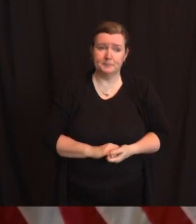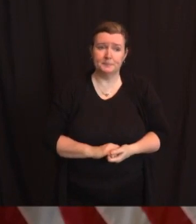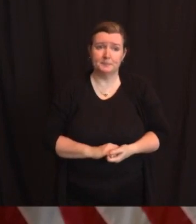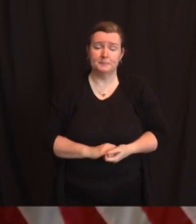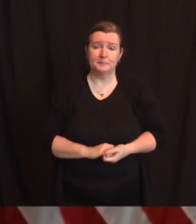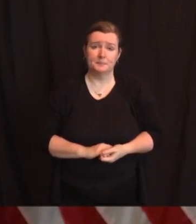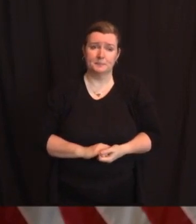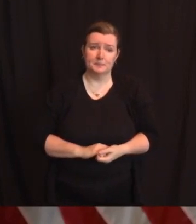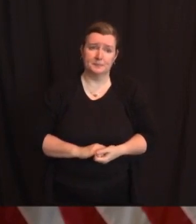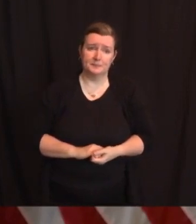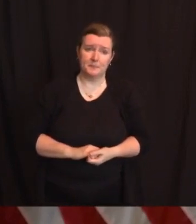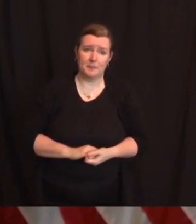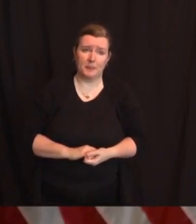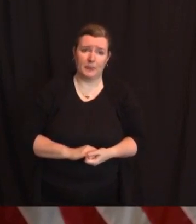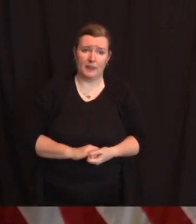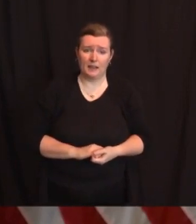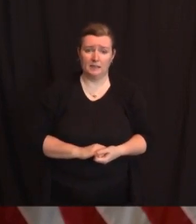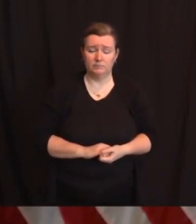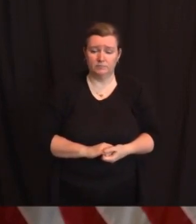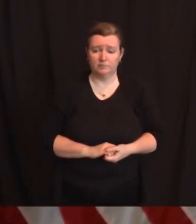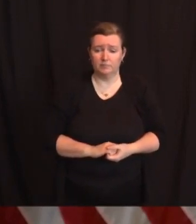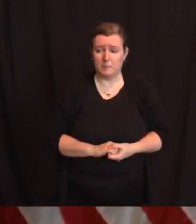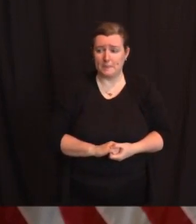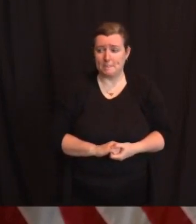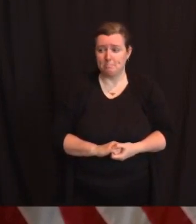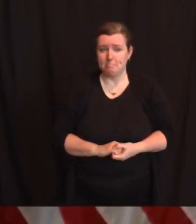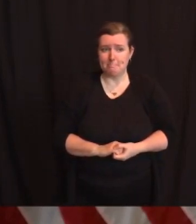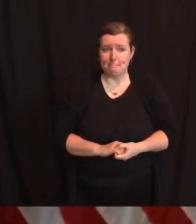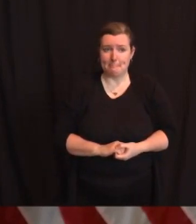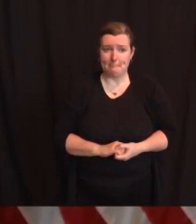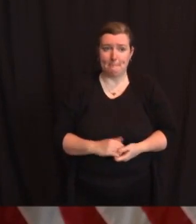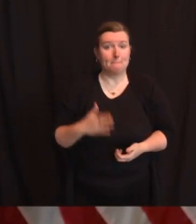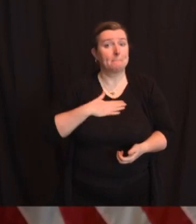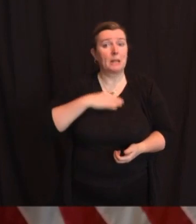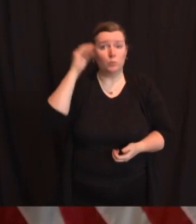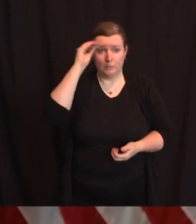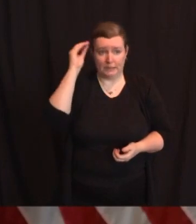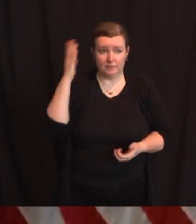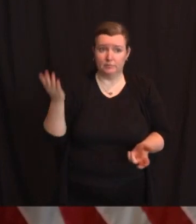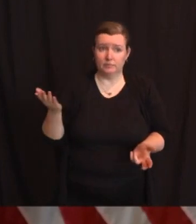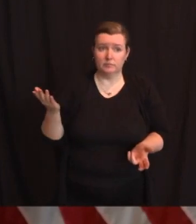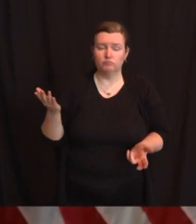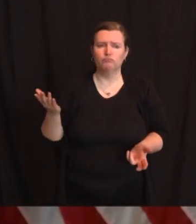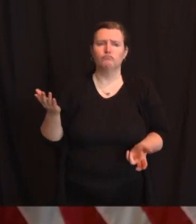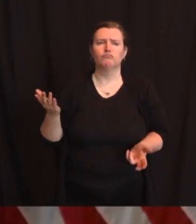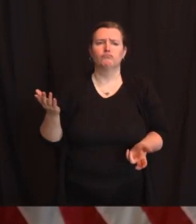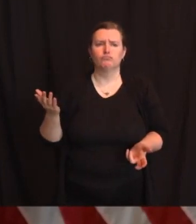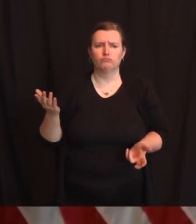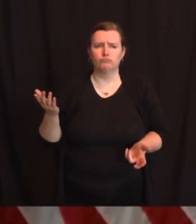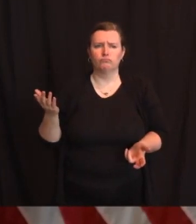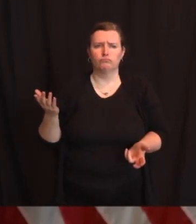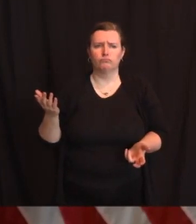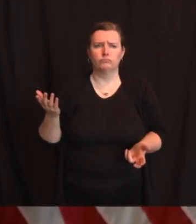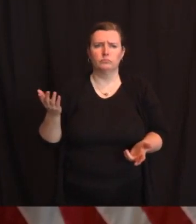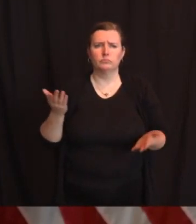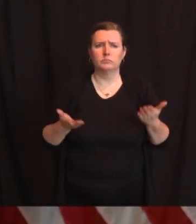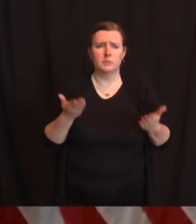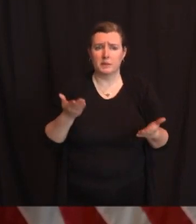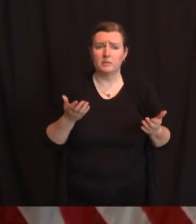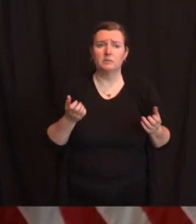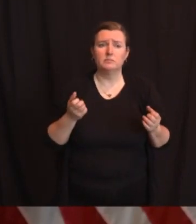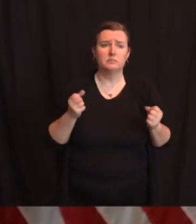bear with me because I'm not ready to go live with this, can we take some steps that will mitigate that hit? And as I mentioned the other day, it